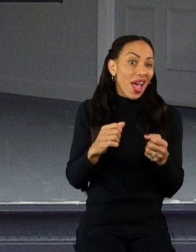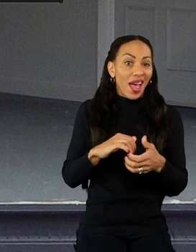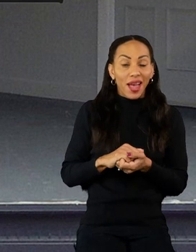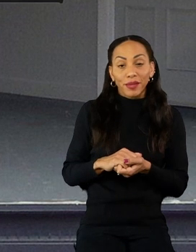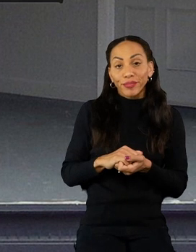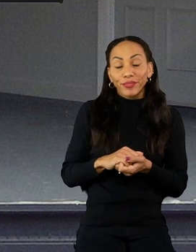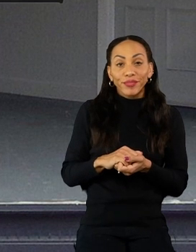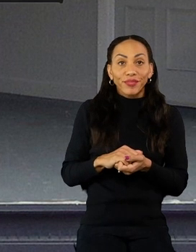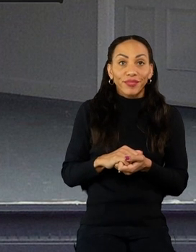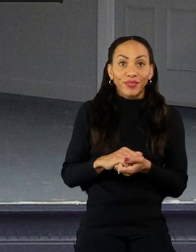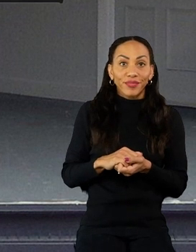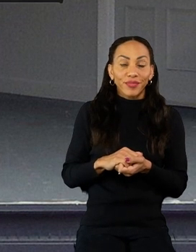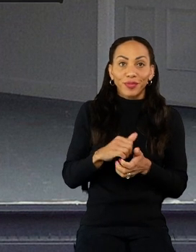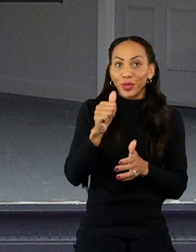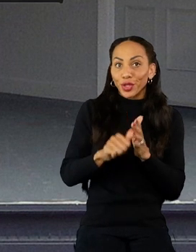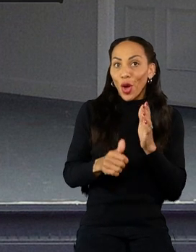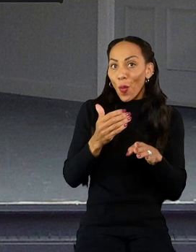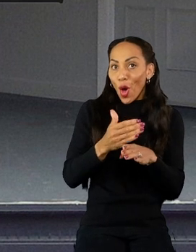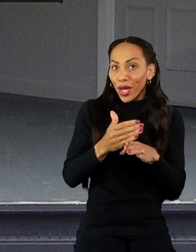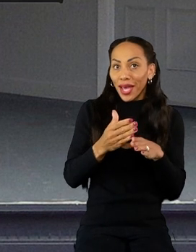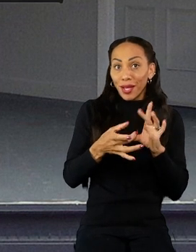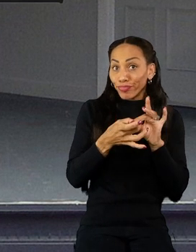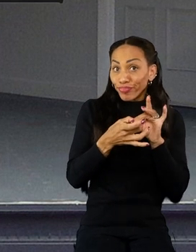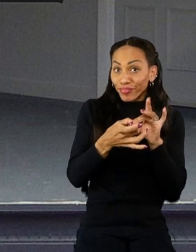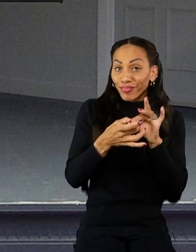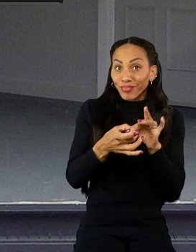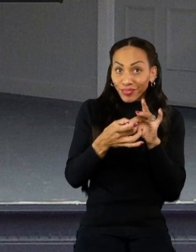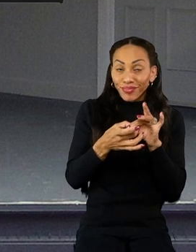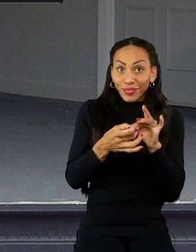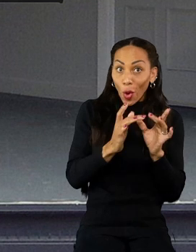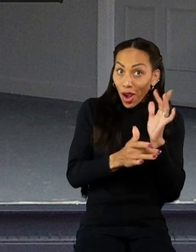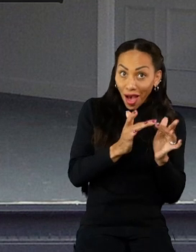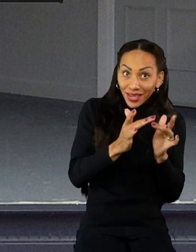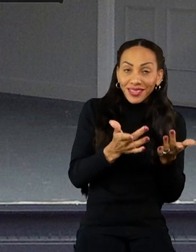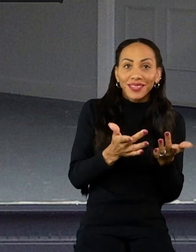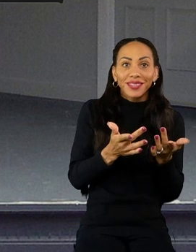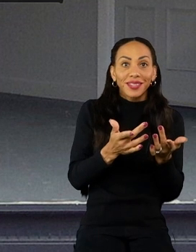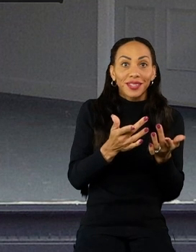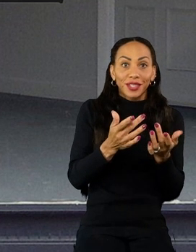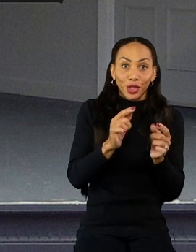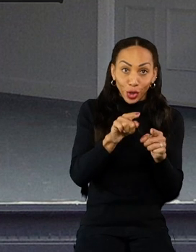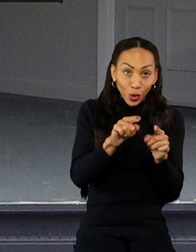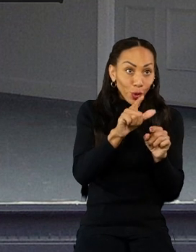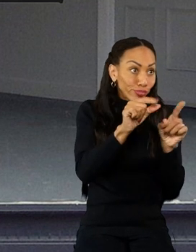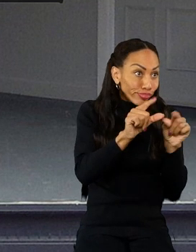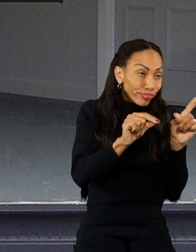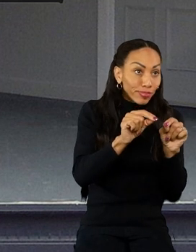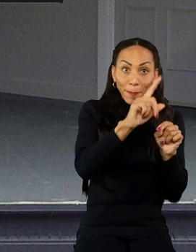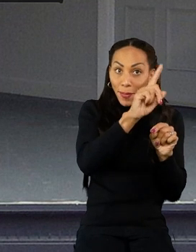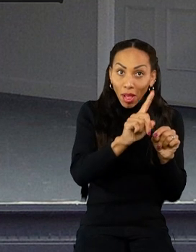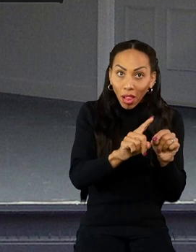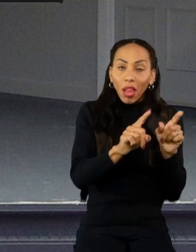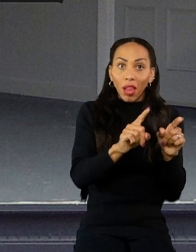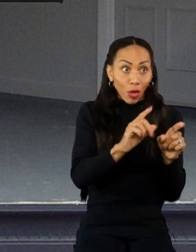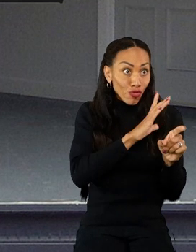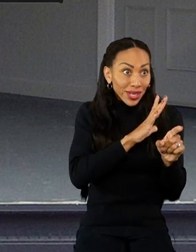Mm-hmm. So I think, I mean, the idea is that we can start working with you already